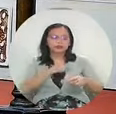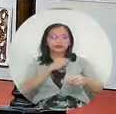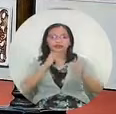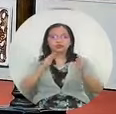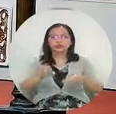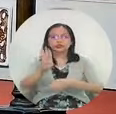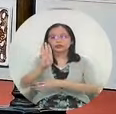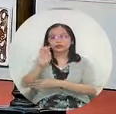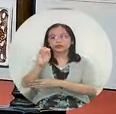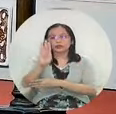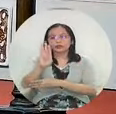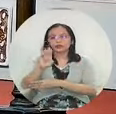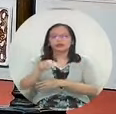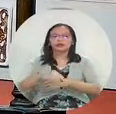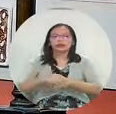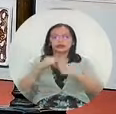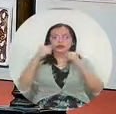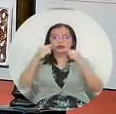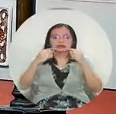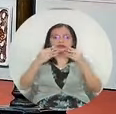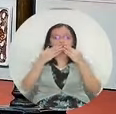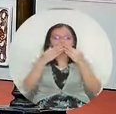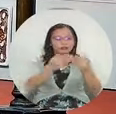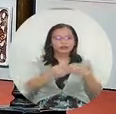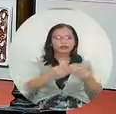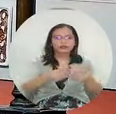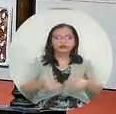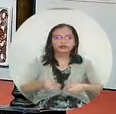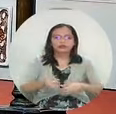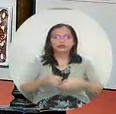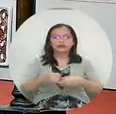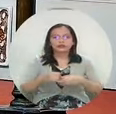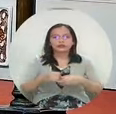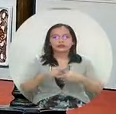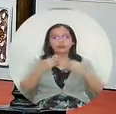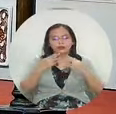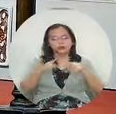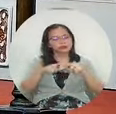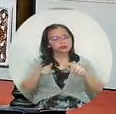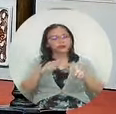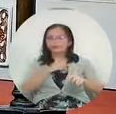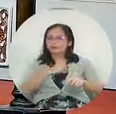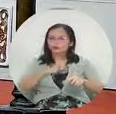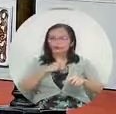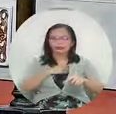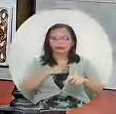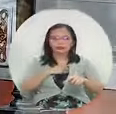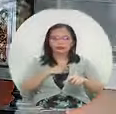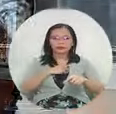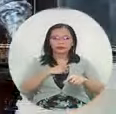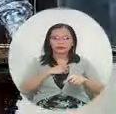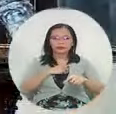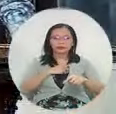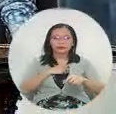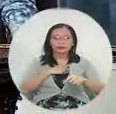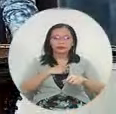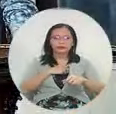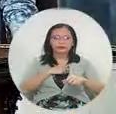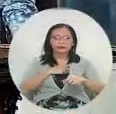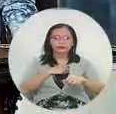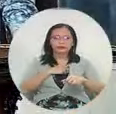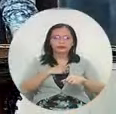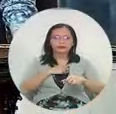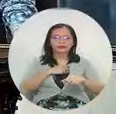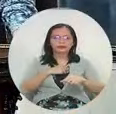said, gentlemen, thank you for the information. But I'm sorry. When you divided the Philippines,